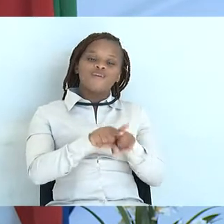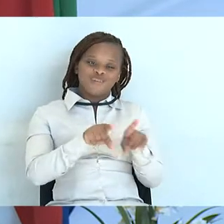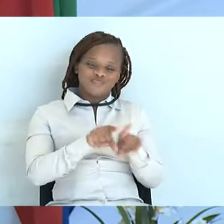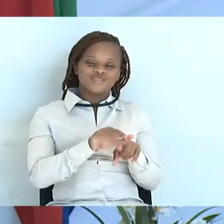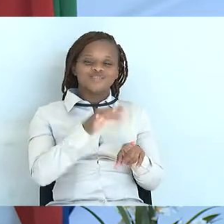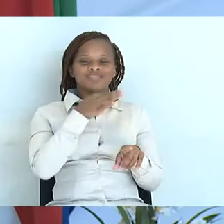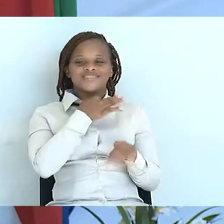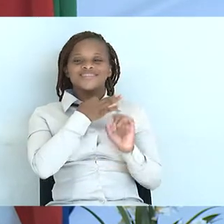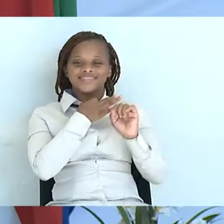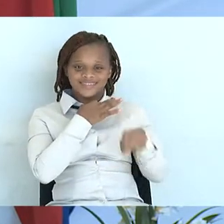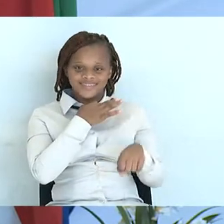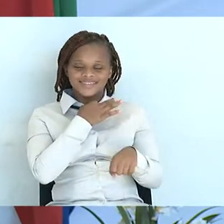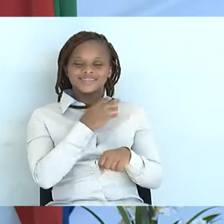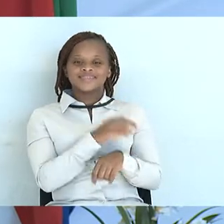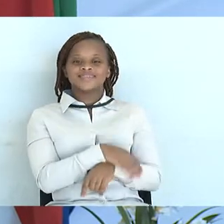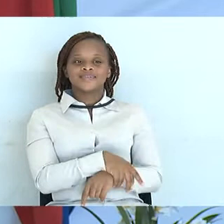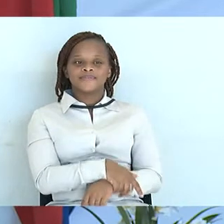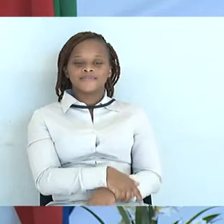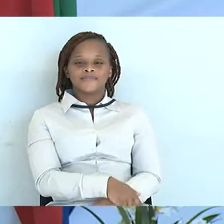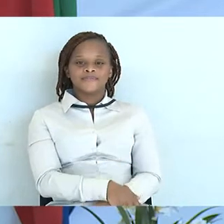have got to manage, all of us.